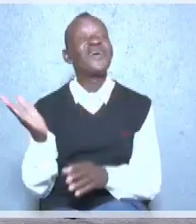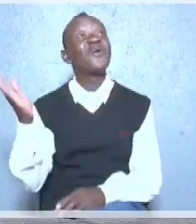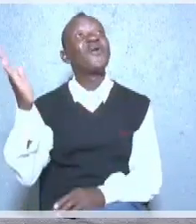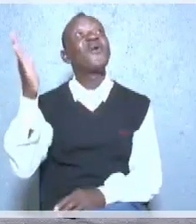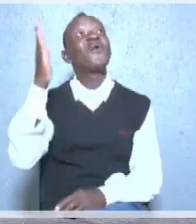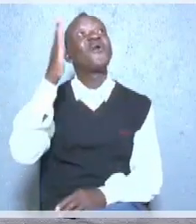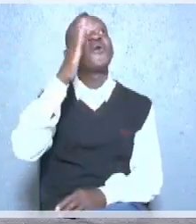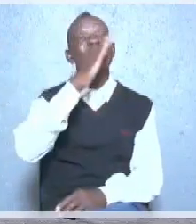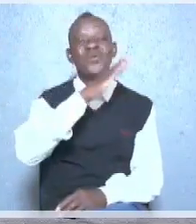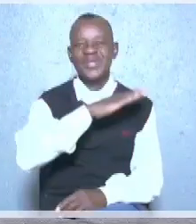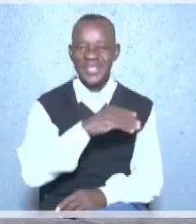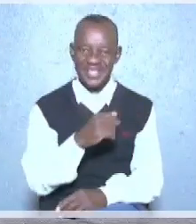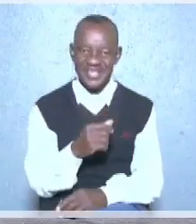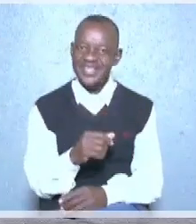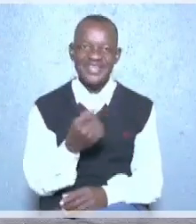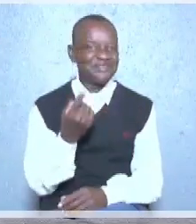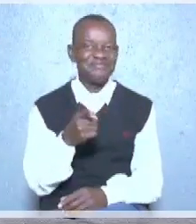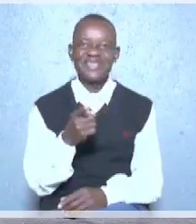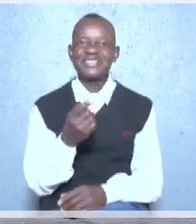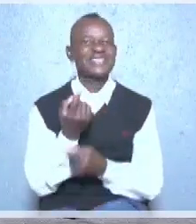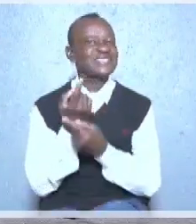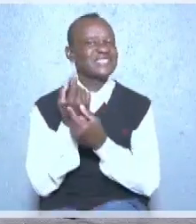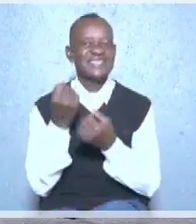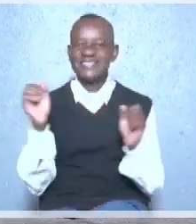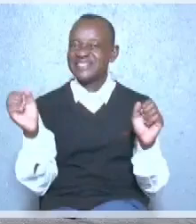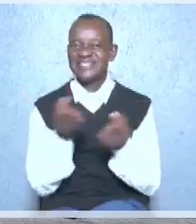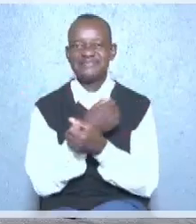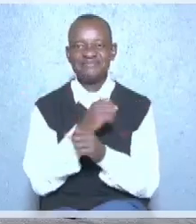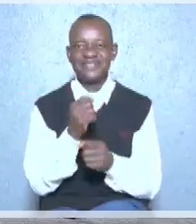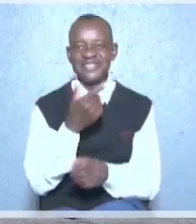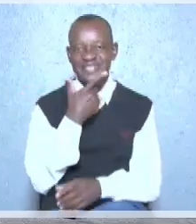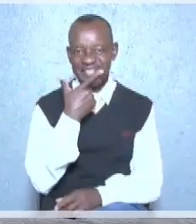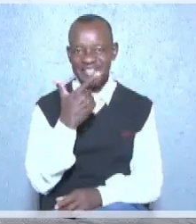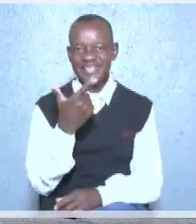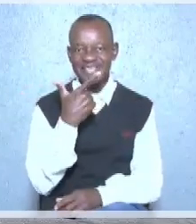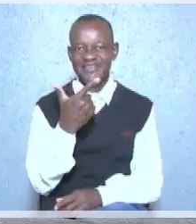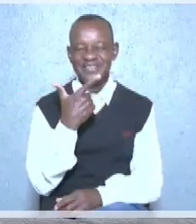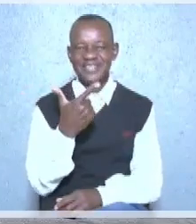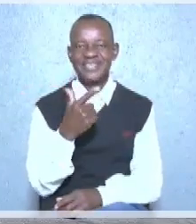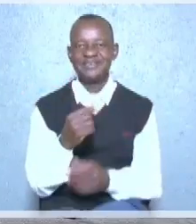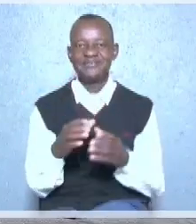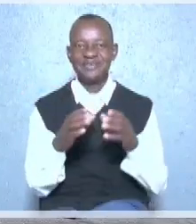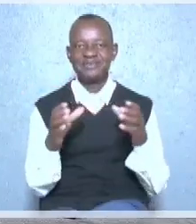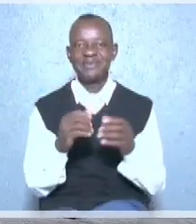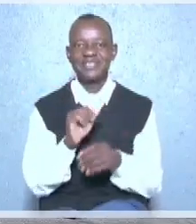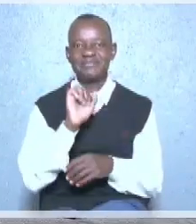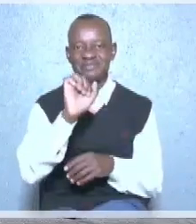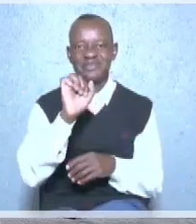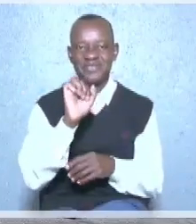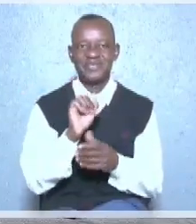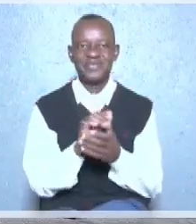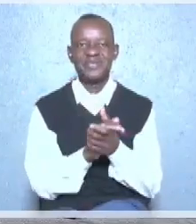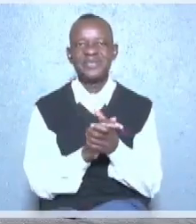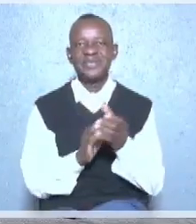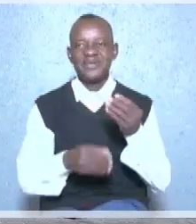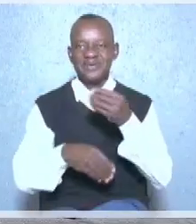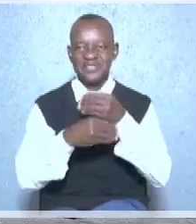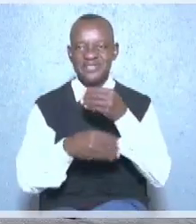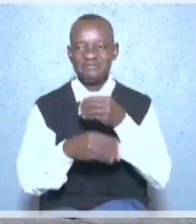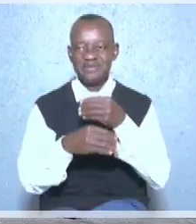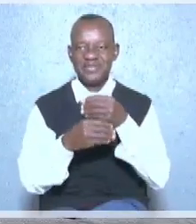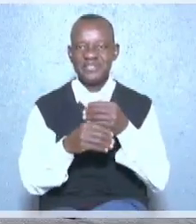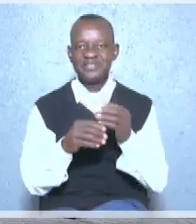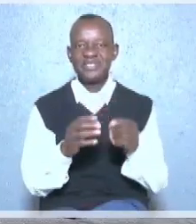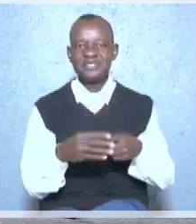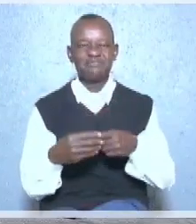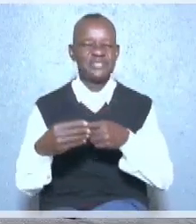making time to share your personal experiences, your personal stories, and of course, your aspirations as well for the Namibian film industry, and